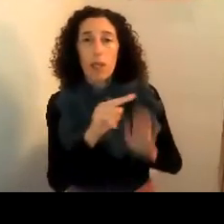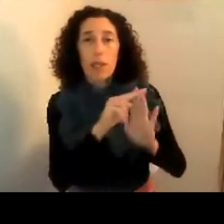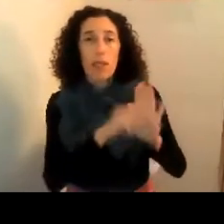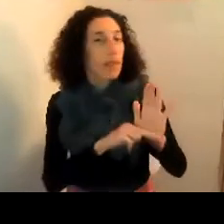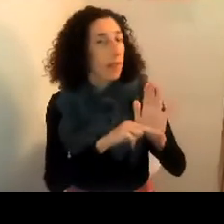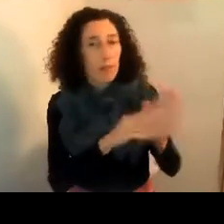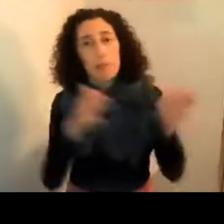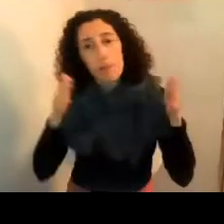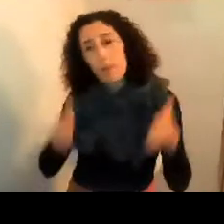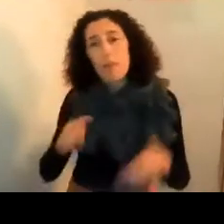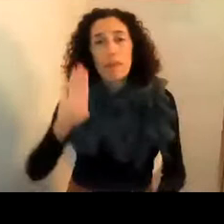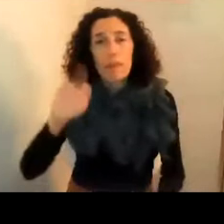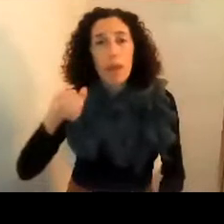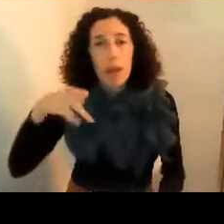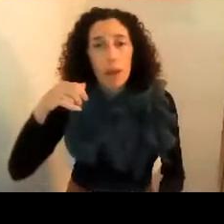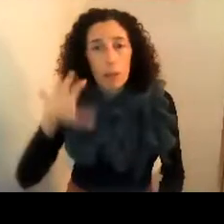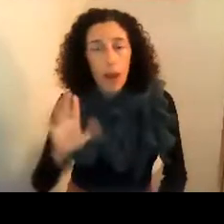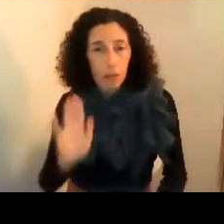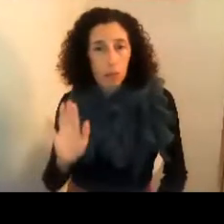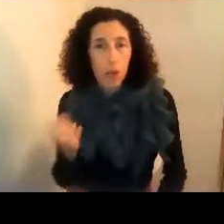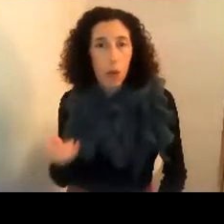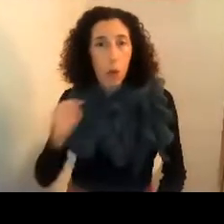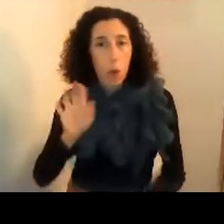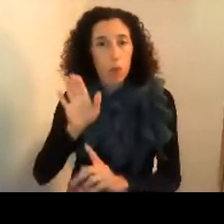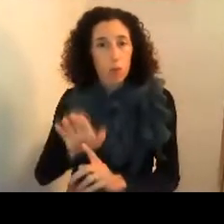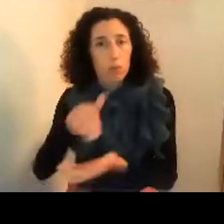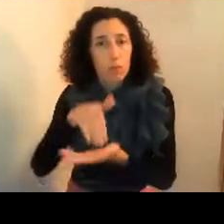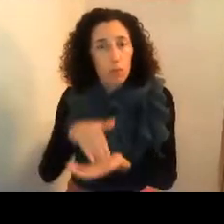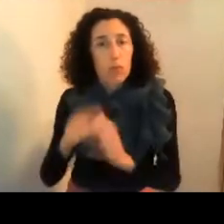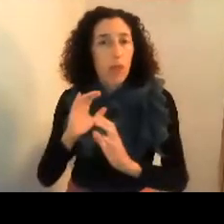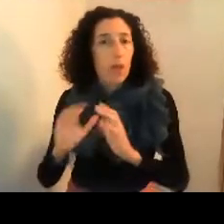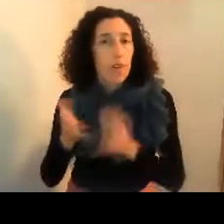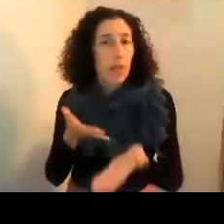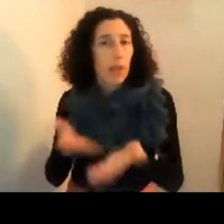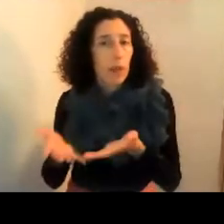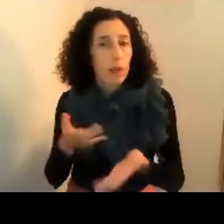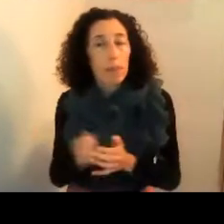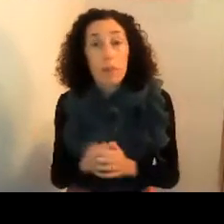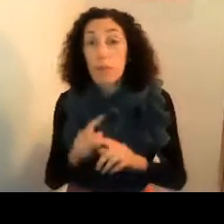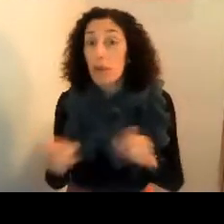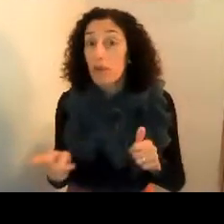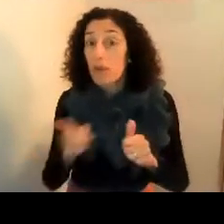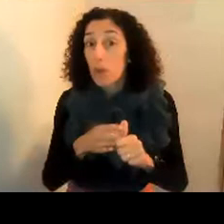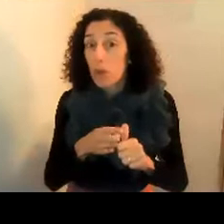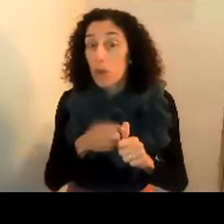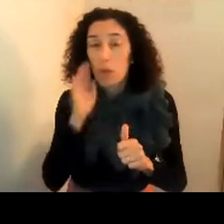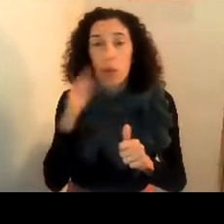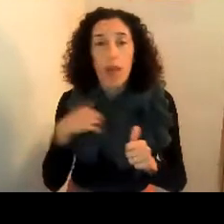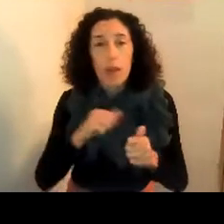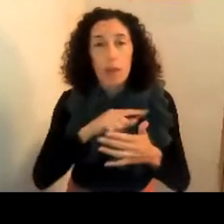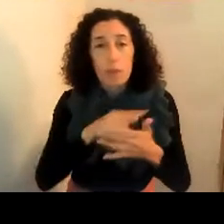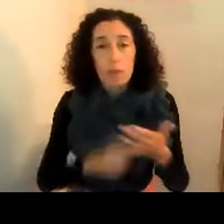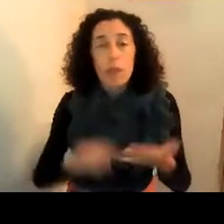panel. Before we do that, we're going to lay the foundation with a series of community agreements. And